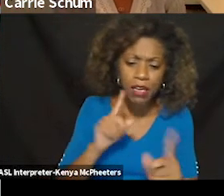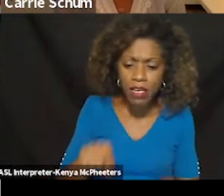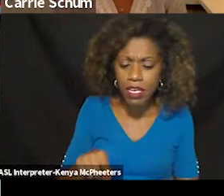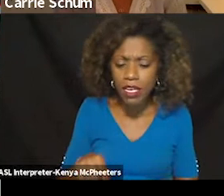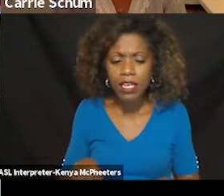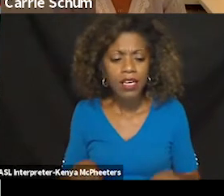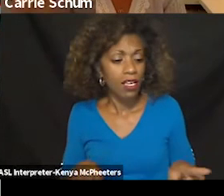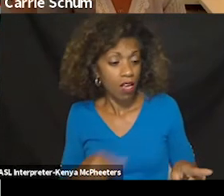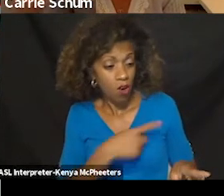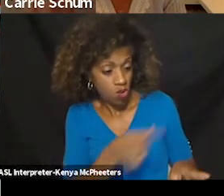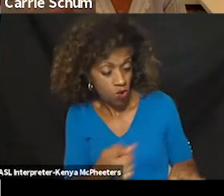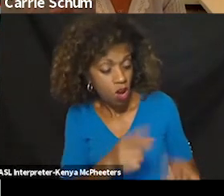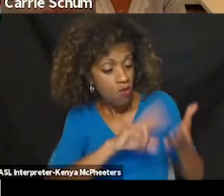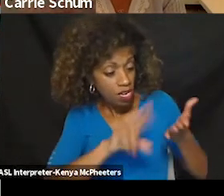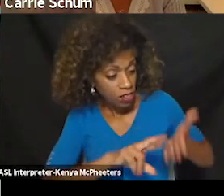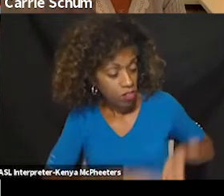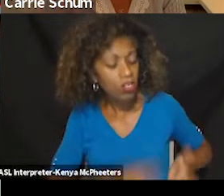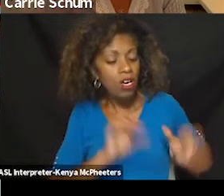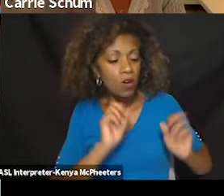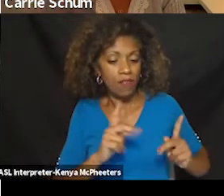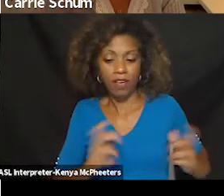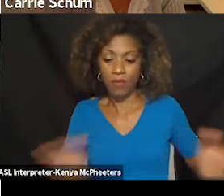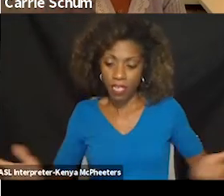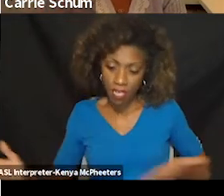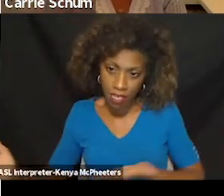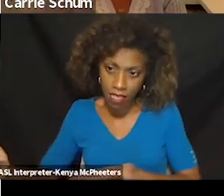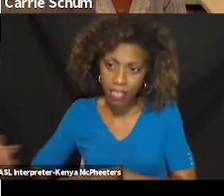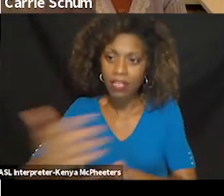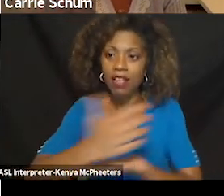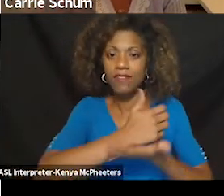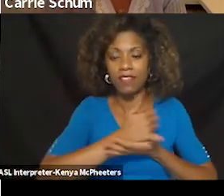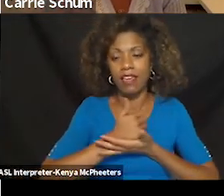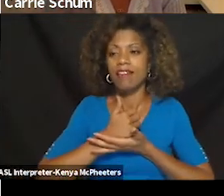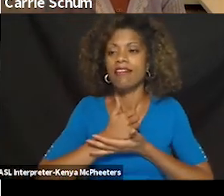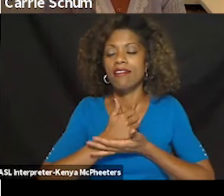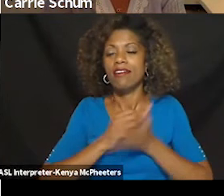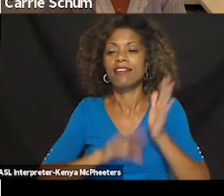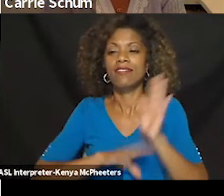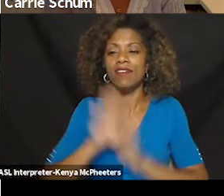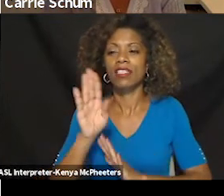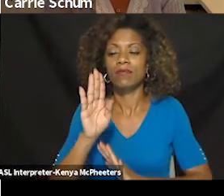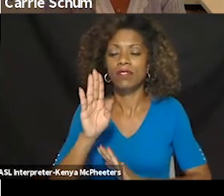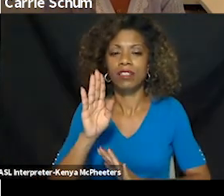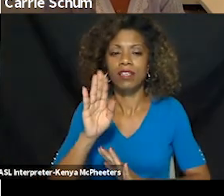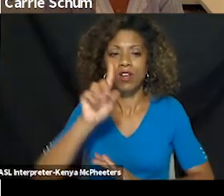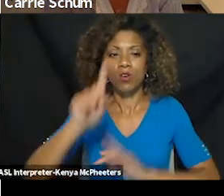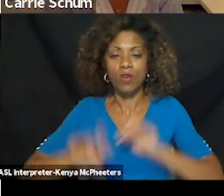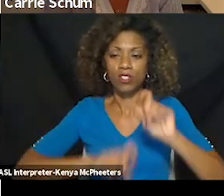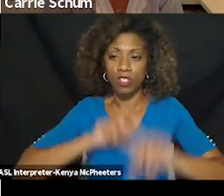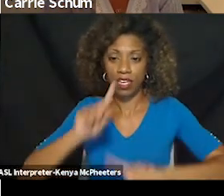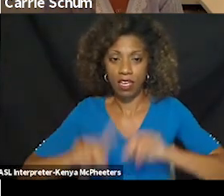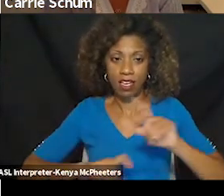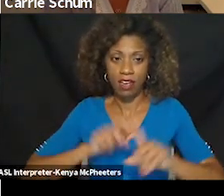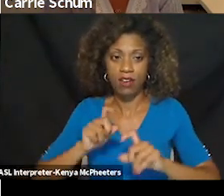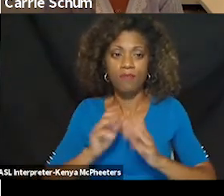lots of research. So we dug into all that to develop our questionnaire. We did two things. One was we've done